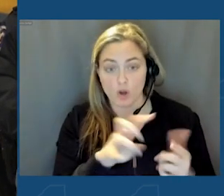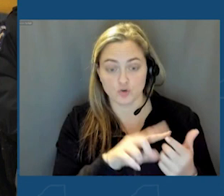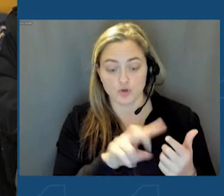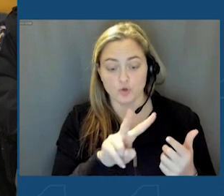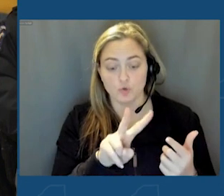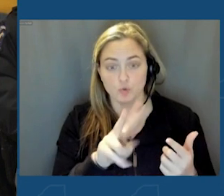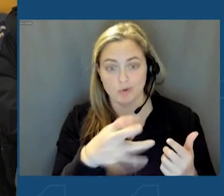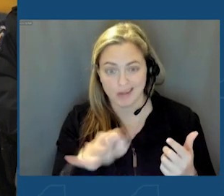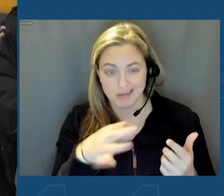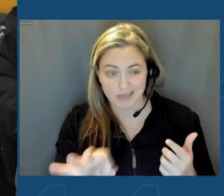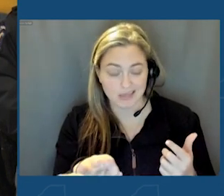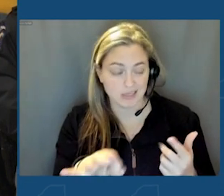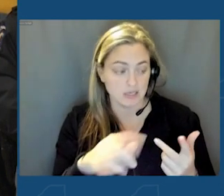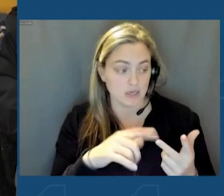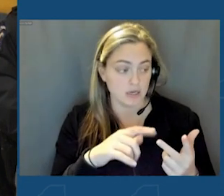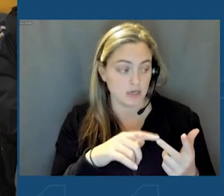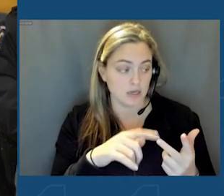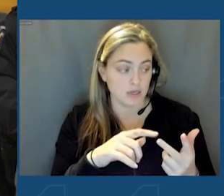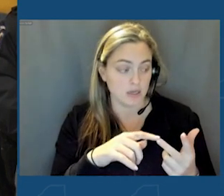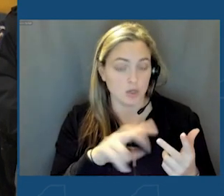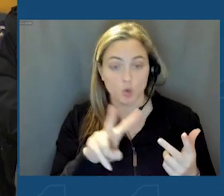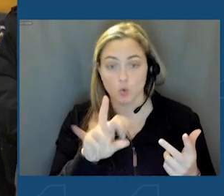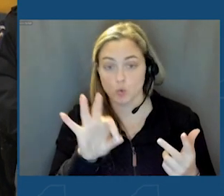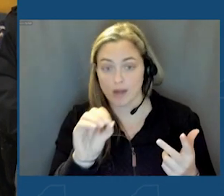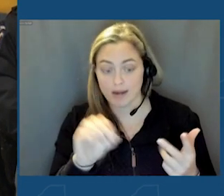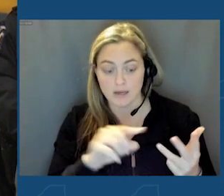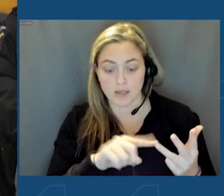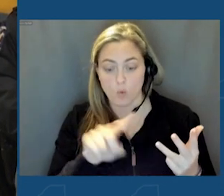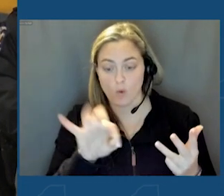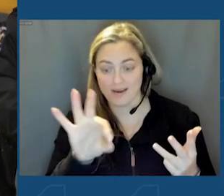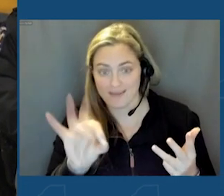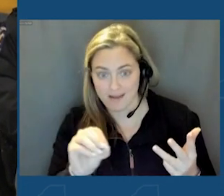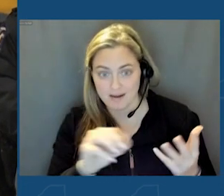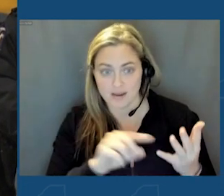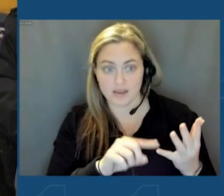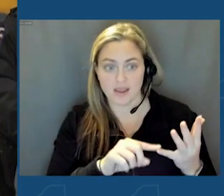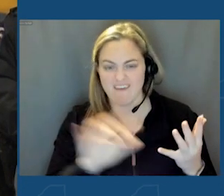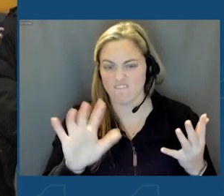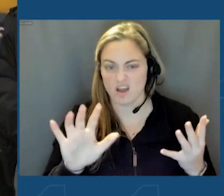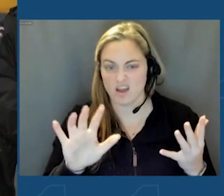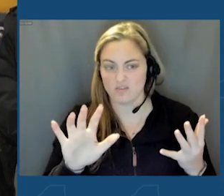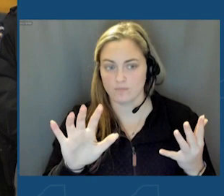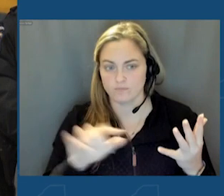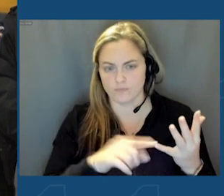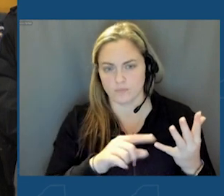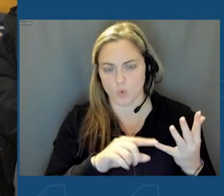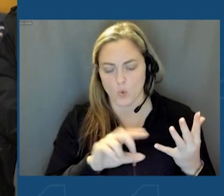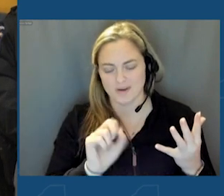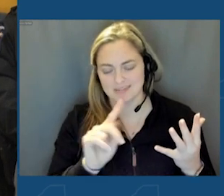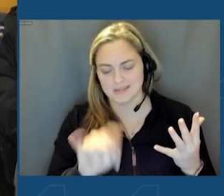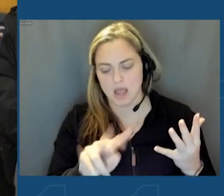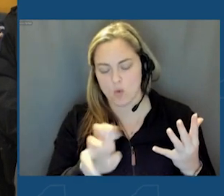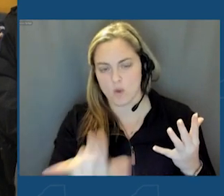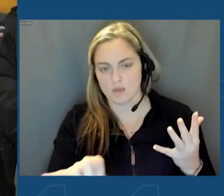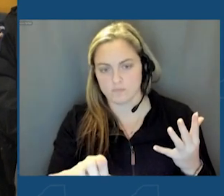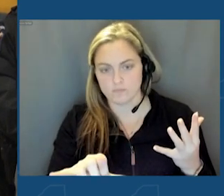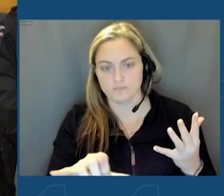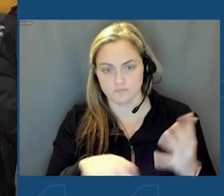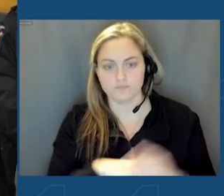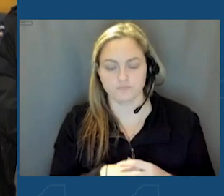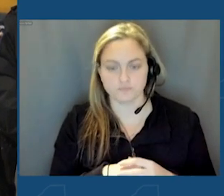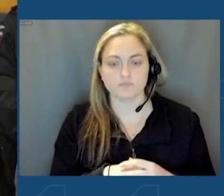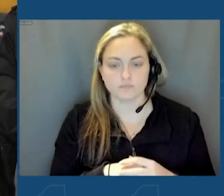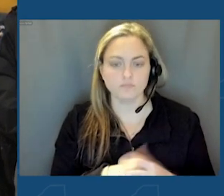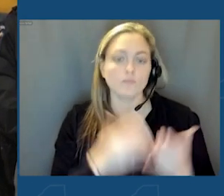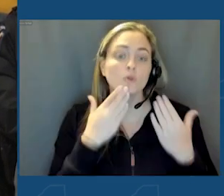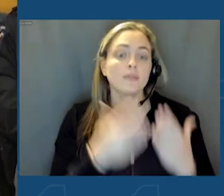uh the 290 the 190 and State Route 5 otherwise known as the Skyway the Buffalo Skyway I want to thank